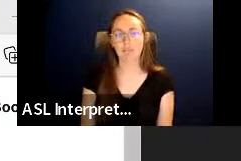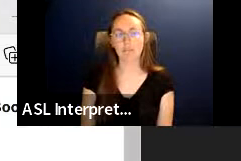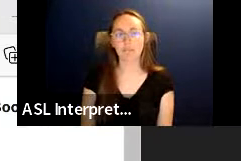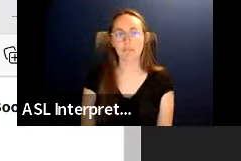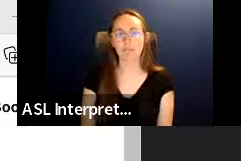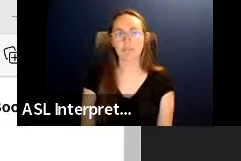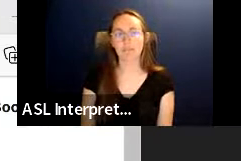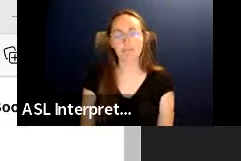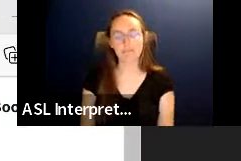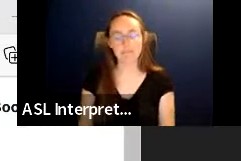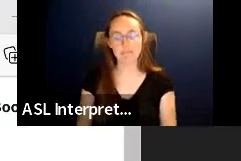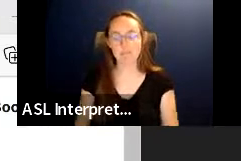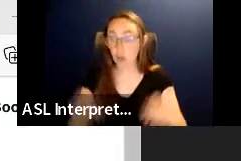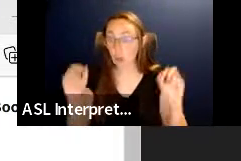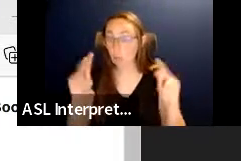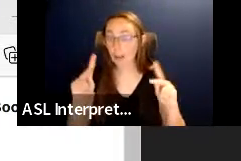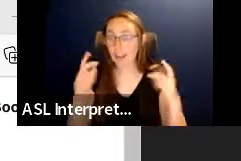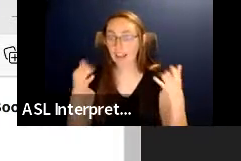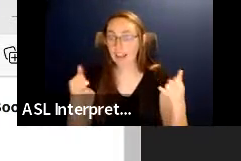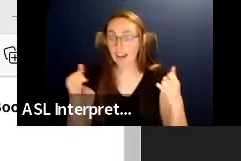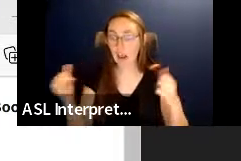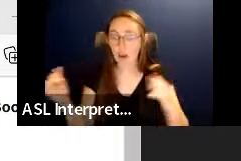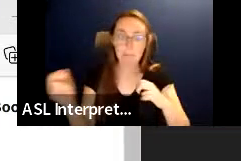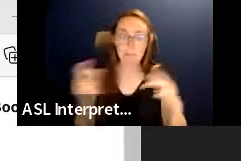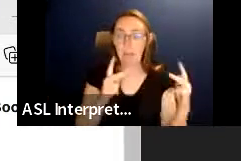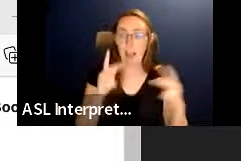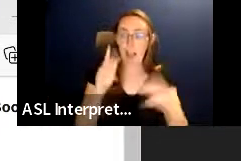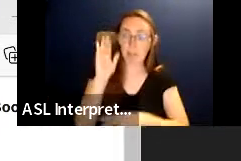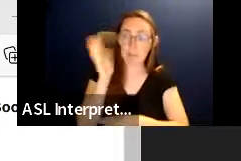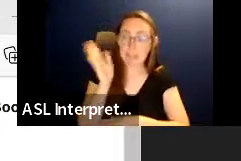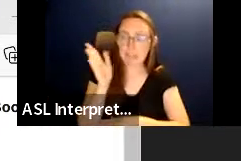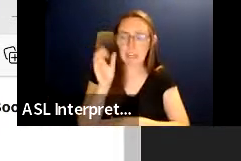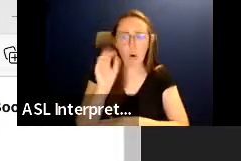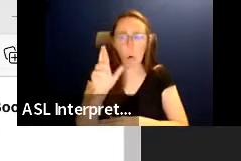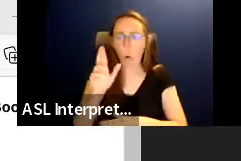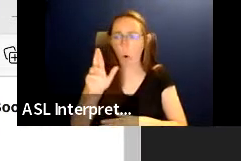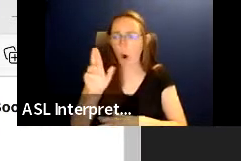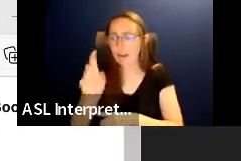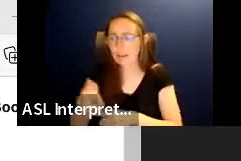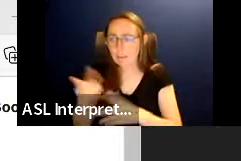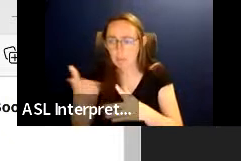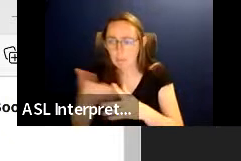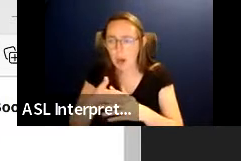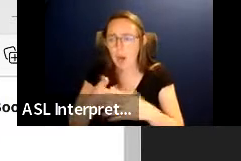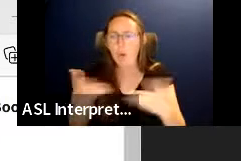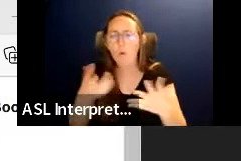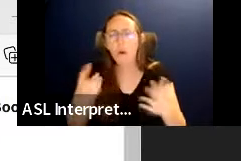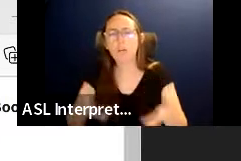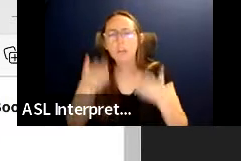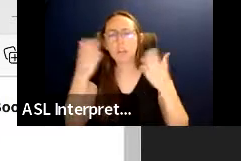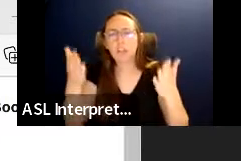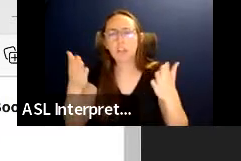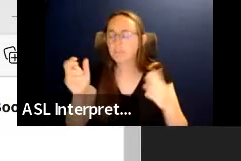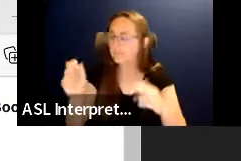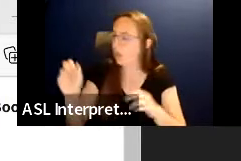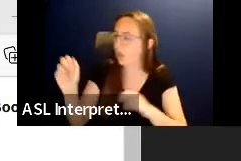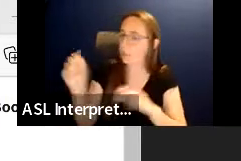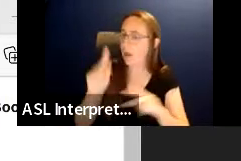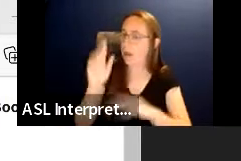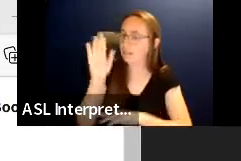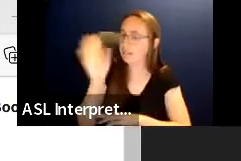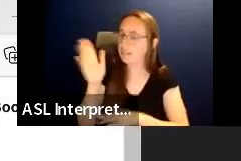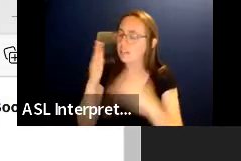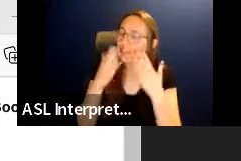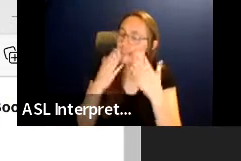All right. Can I go back to the session or do people need a break or what do you suggest, Megan? I think we should go back to the session. Thank you so